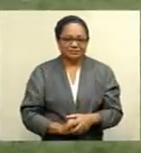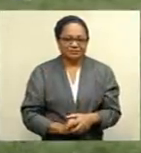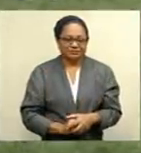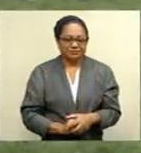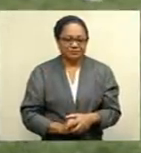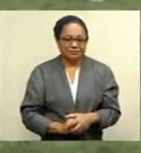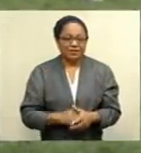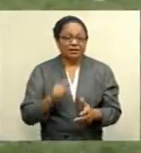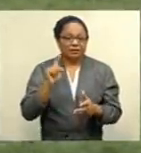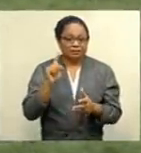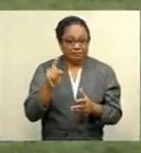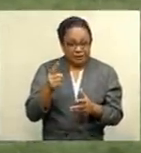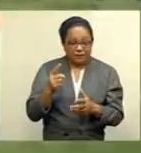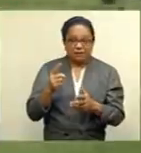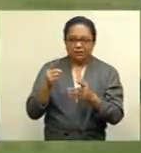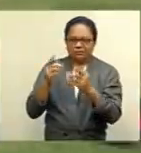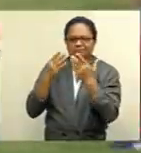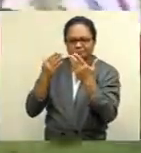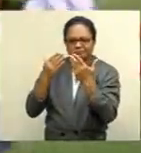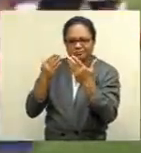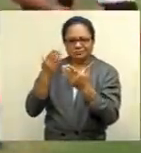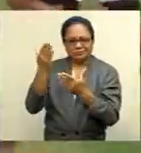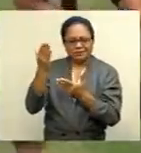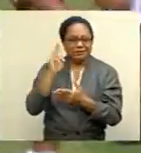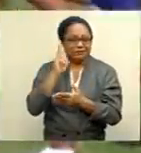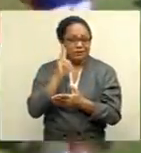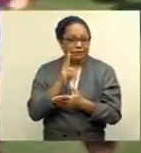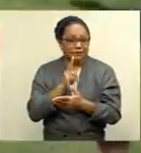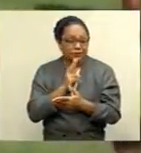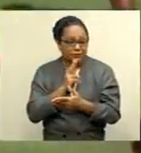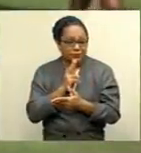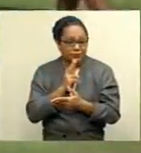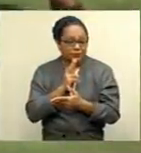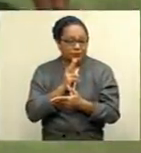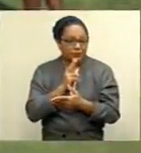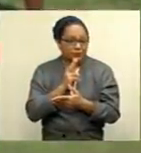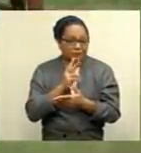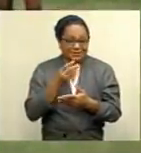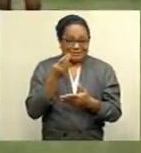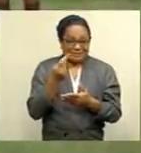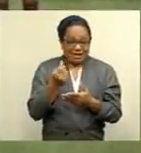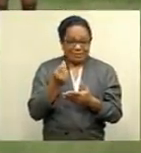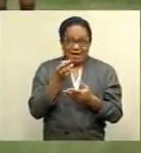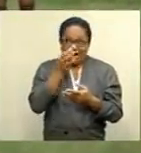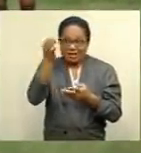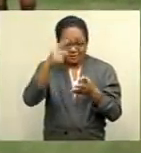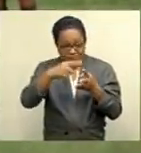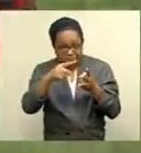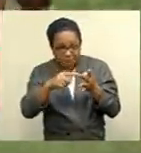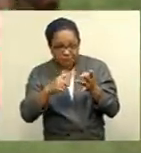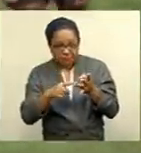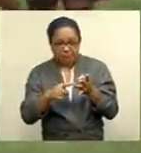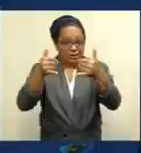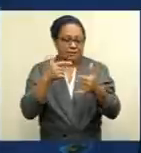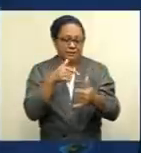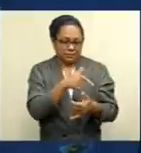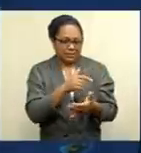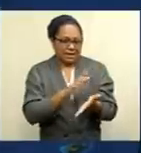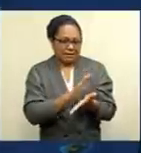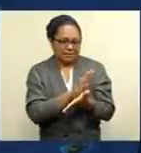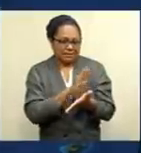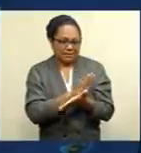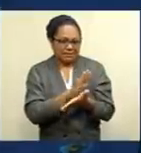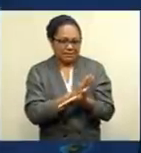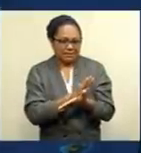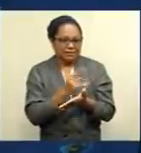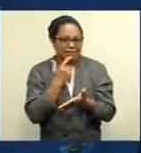But we're thankful that they've been able to, front up some of the requests that we've had to give to them. A blessing in